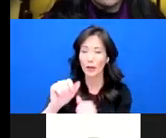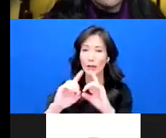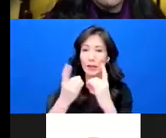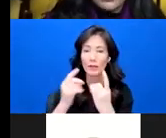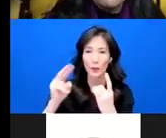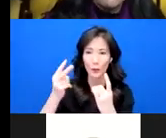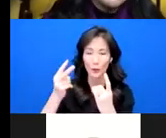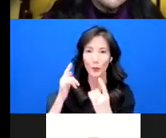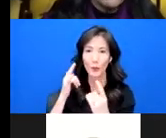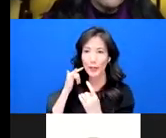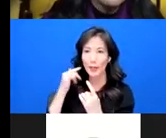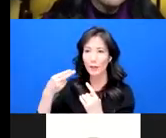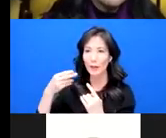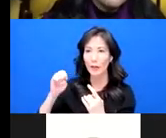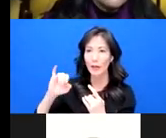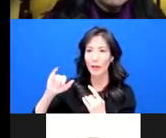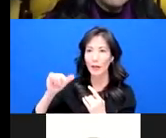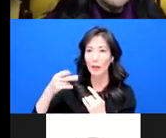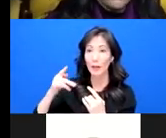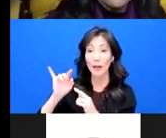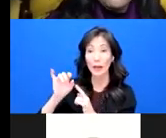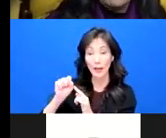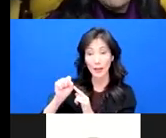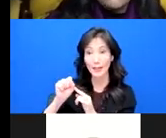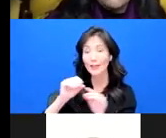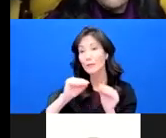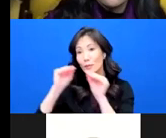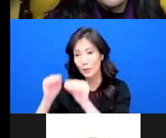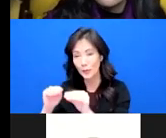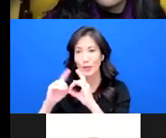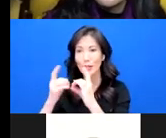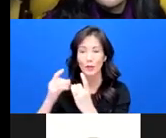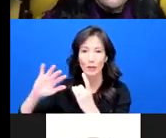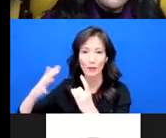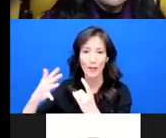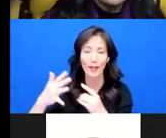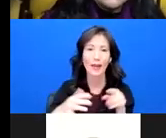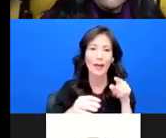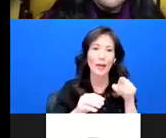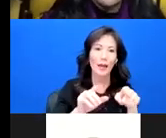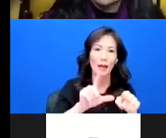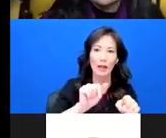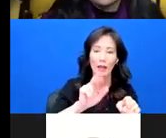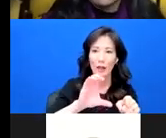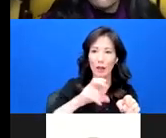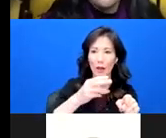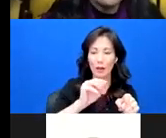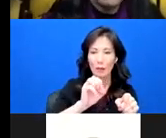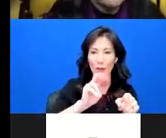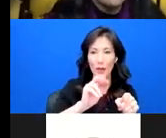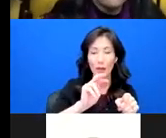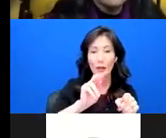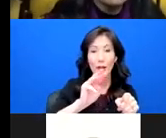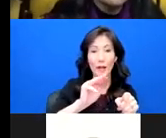into District 5 to make that whole. It moves Artcraft Manor and Los Altos South into District 4 to